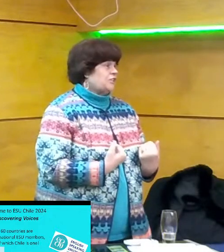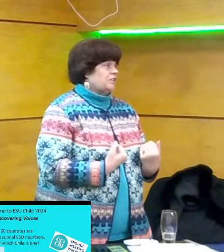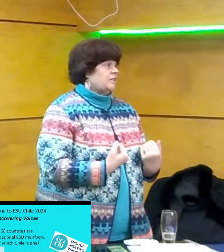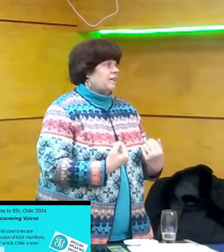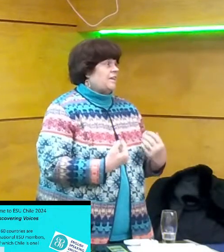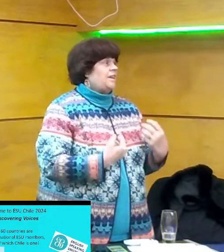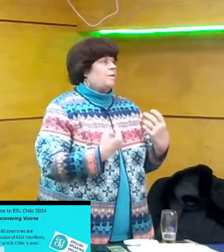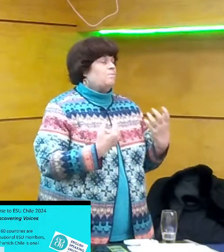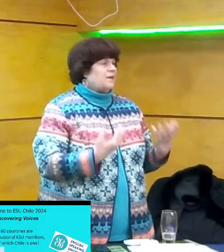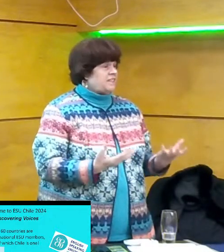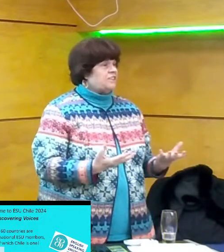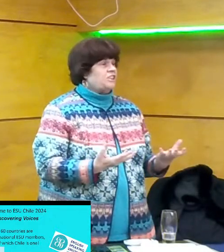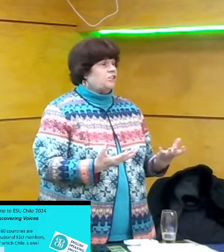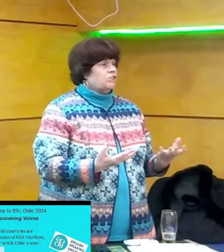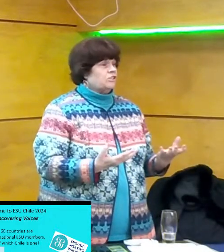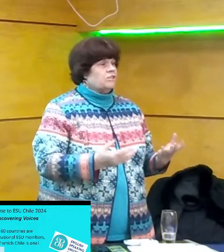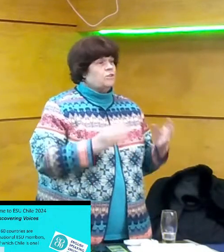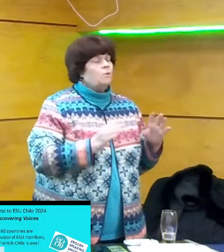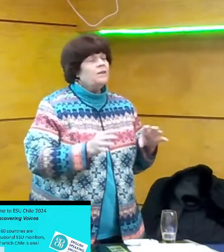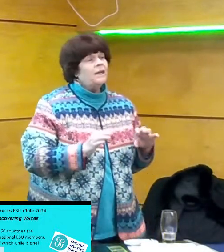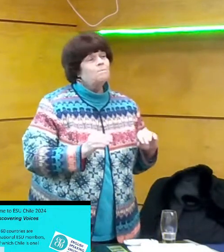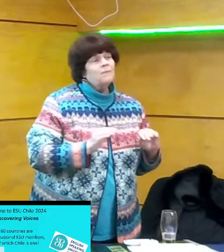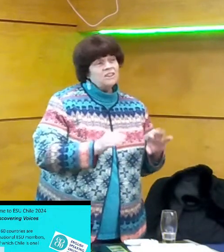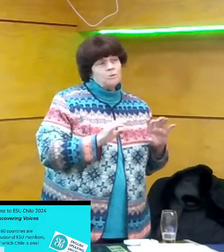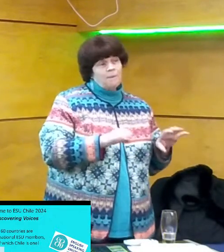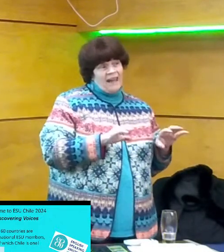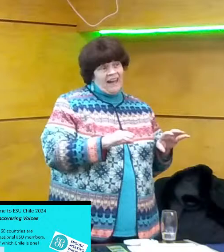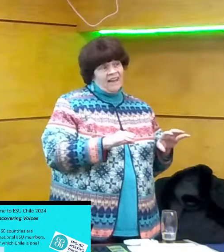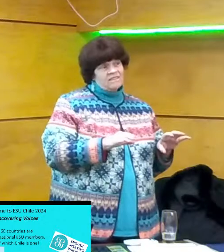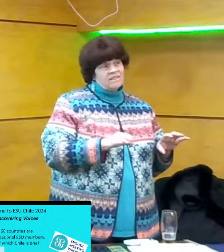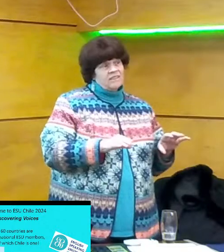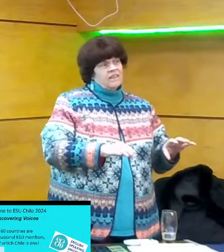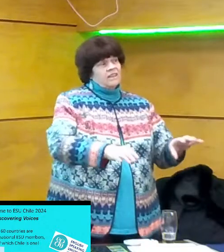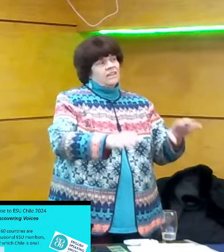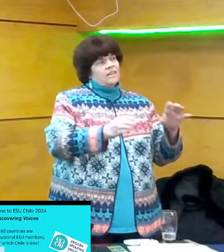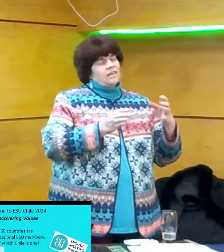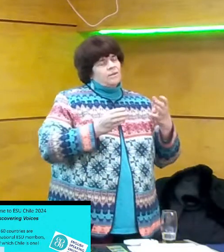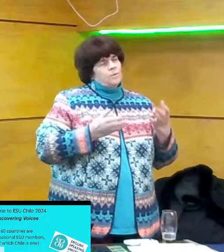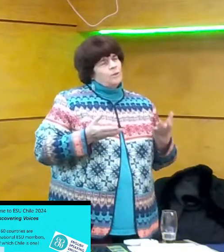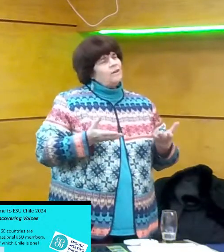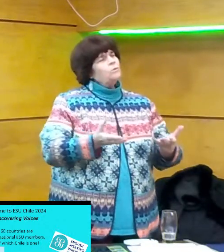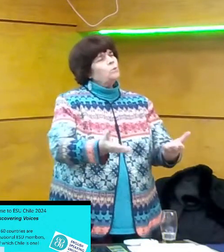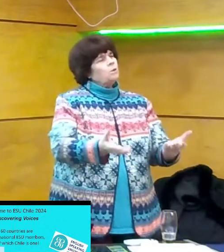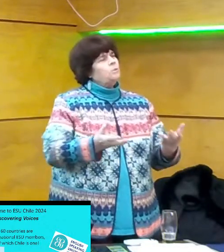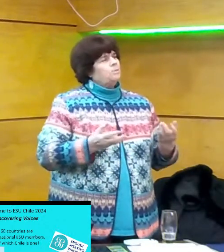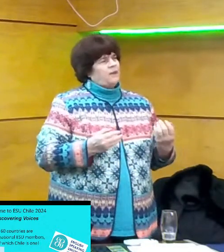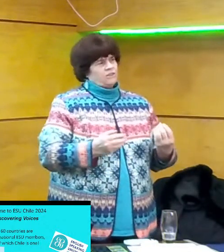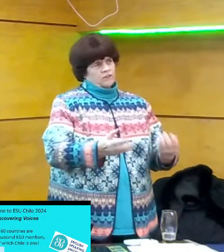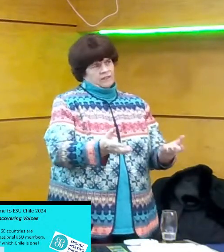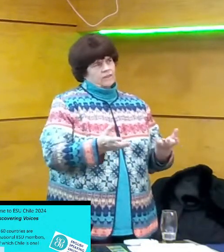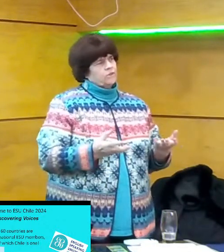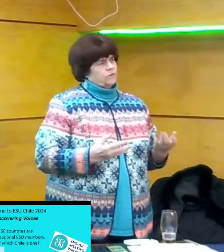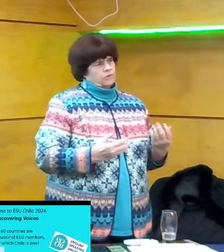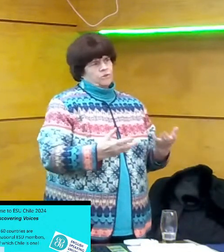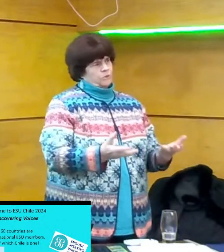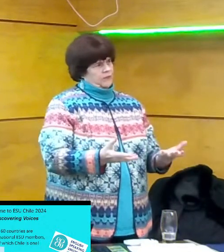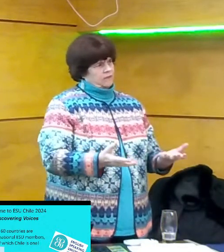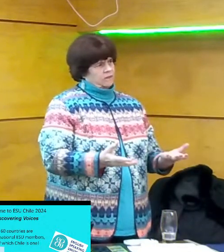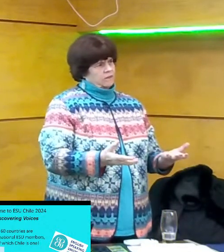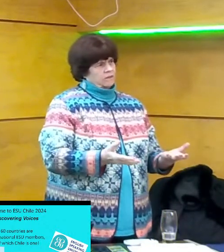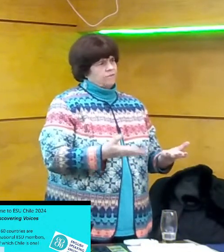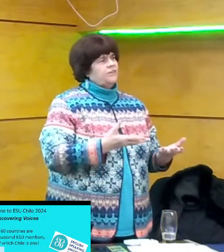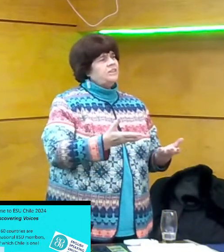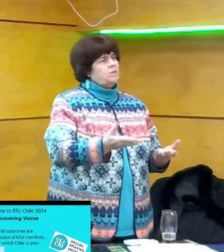observation that many teachers don't get much past whatever workbook pages that they're